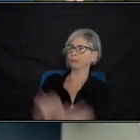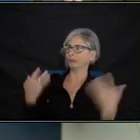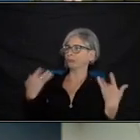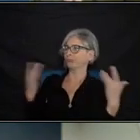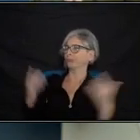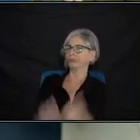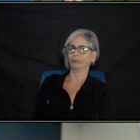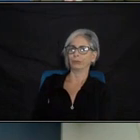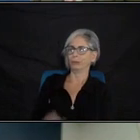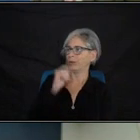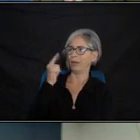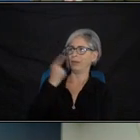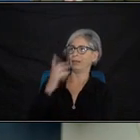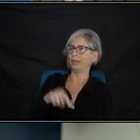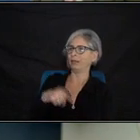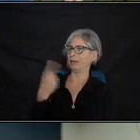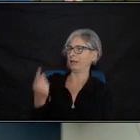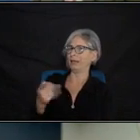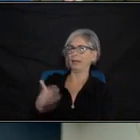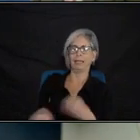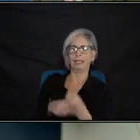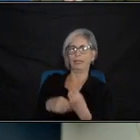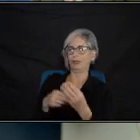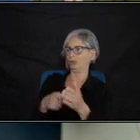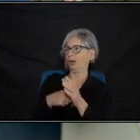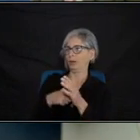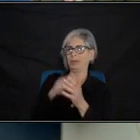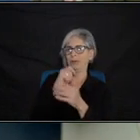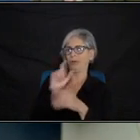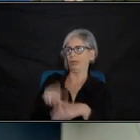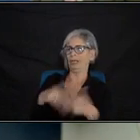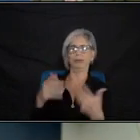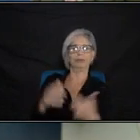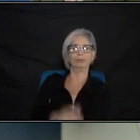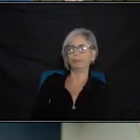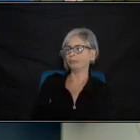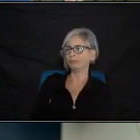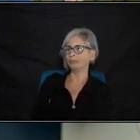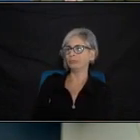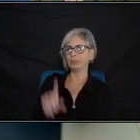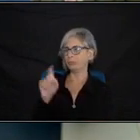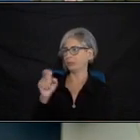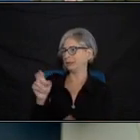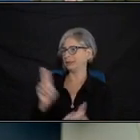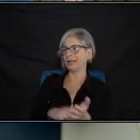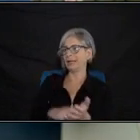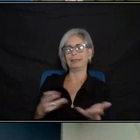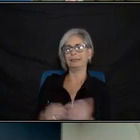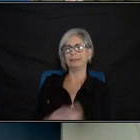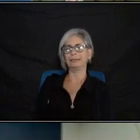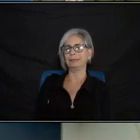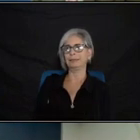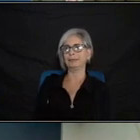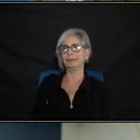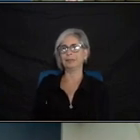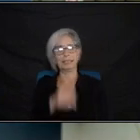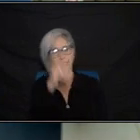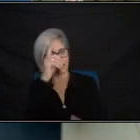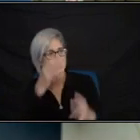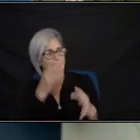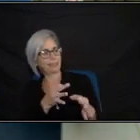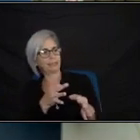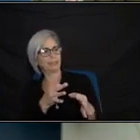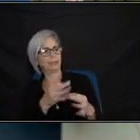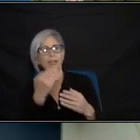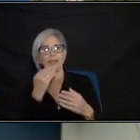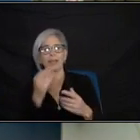He won't think he can put in additional requirements, and therefore he must sign. It's to his discretion. So thank